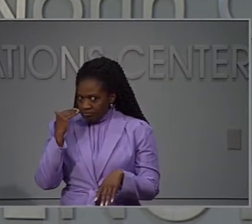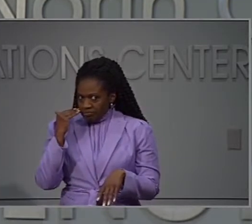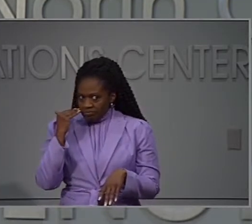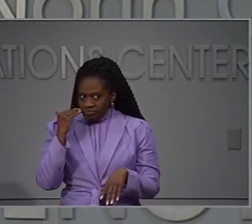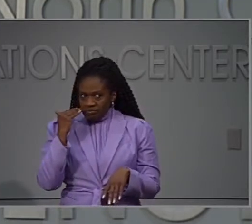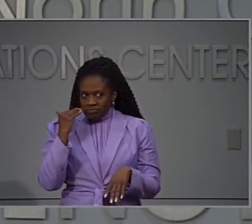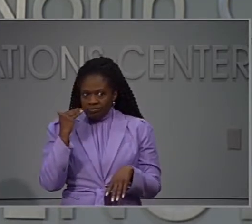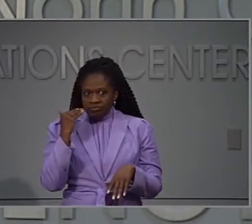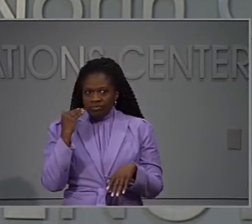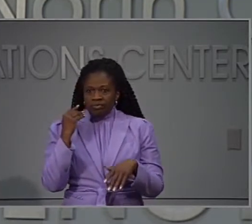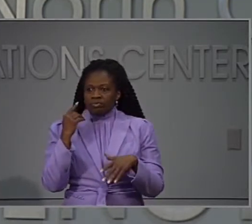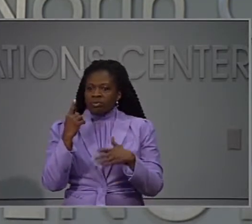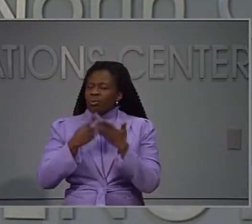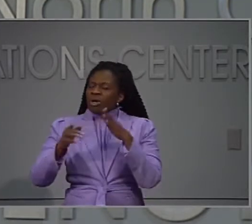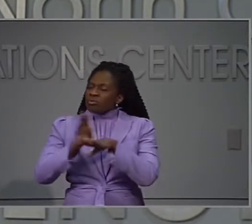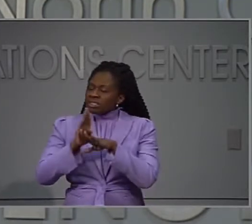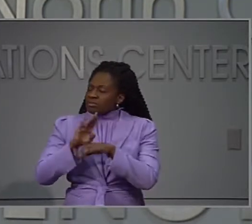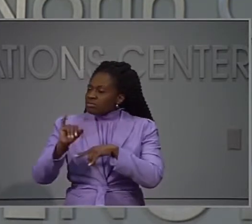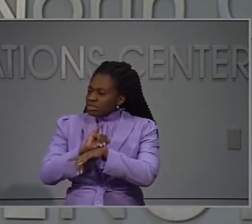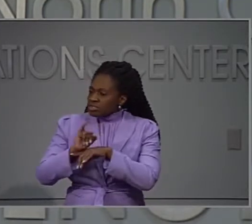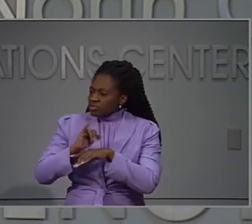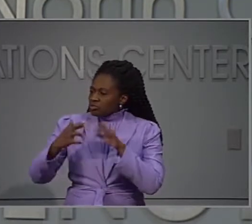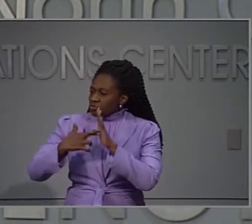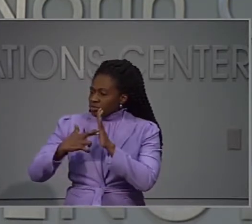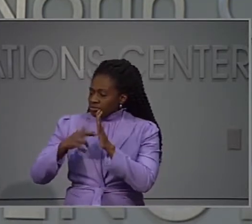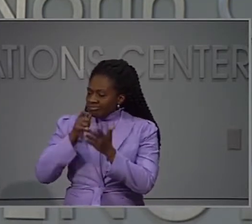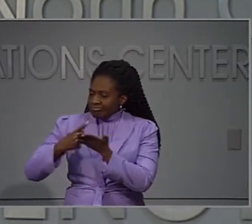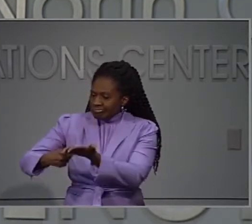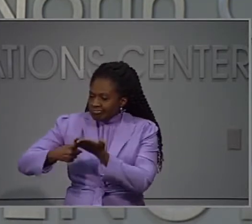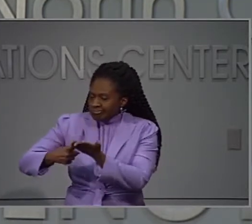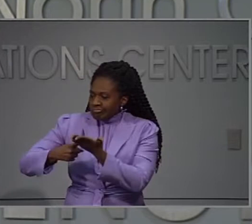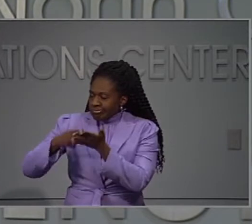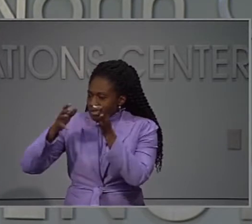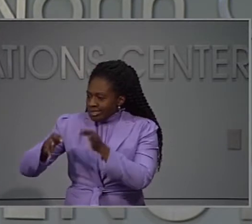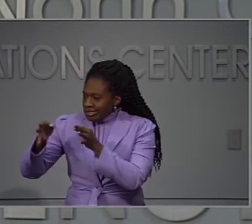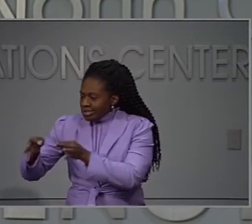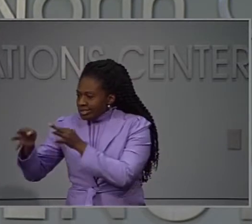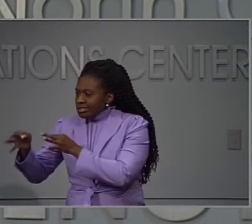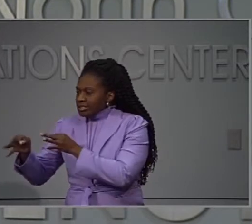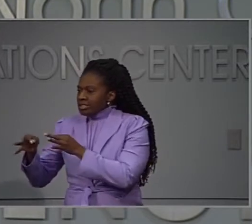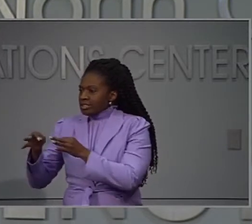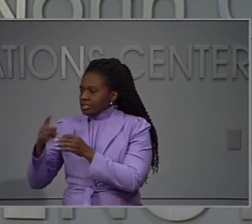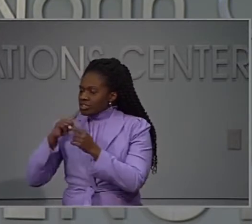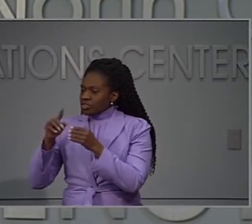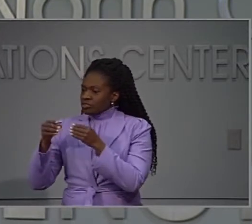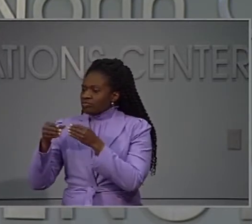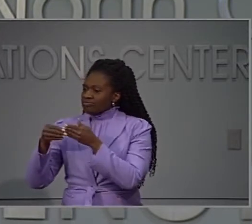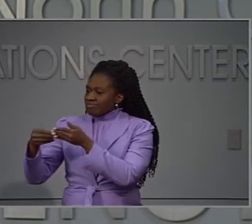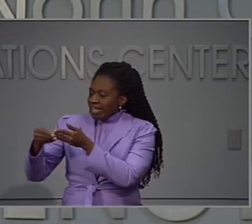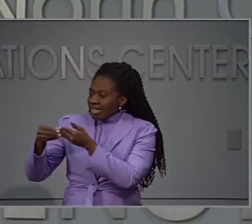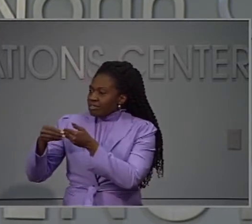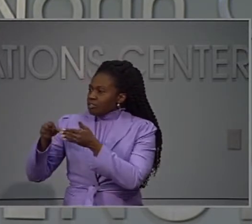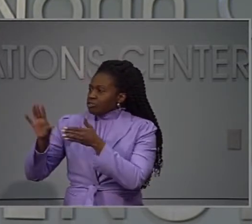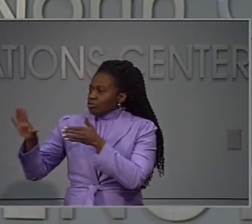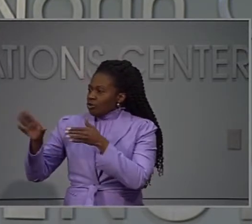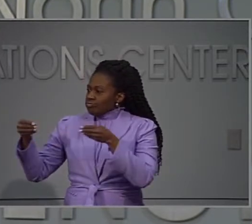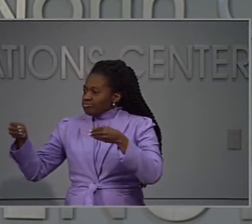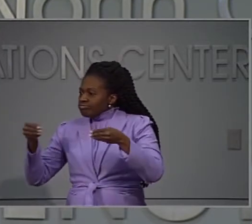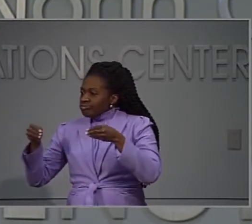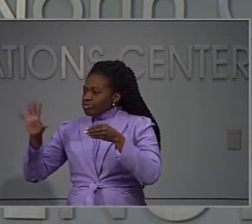what business leaders and industry representatives are being consulted in the decision to start lifting restrictions and open up the economy? Thank